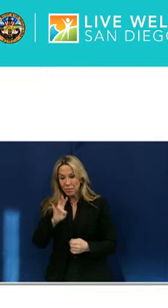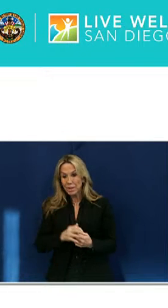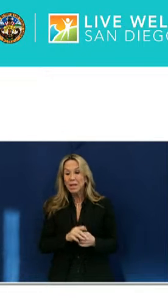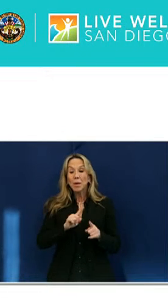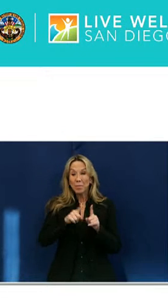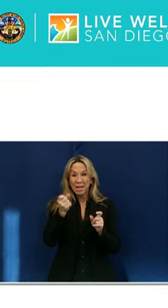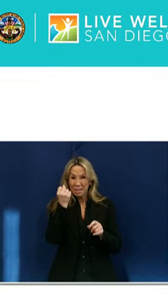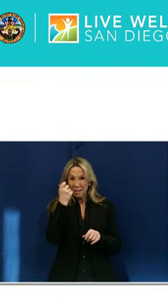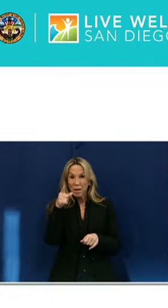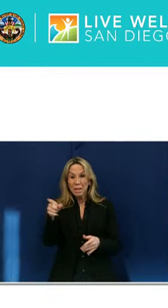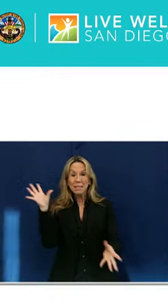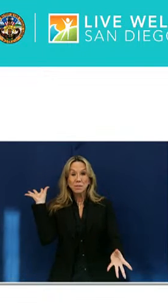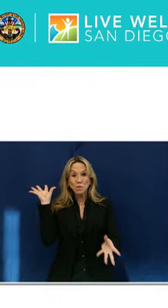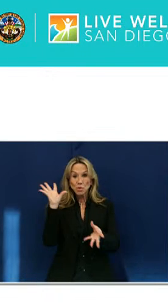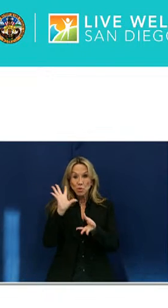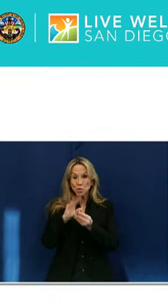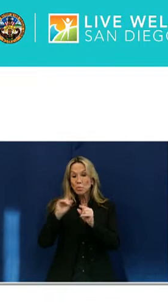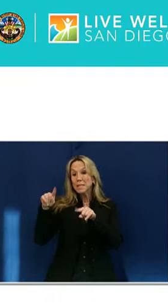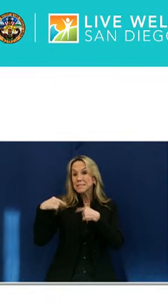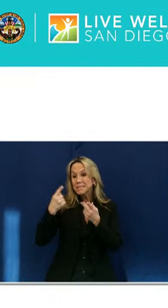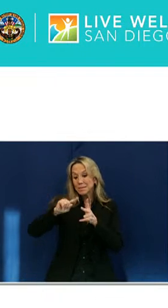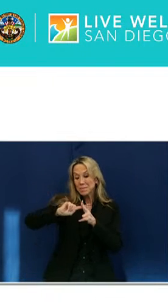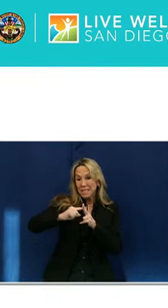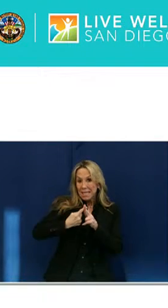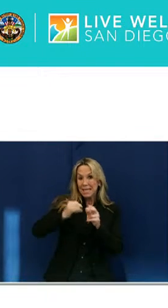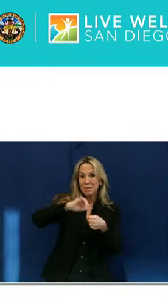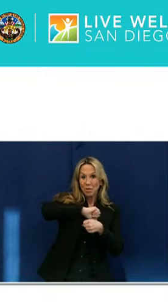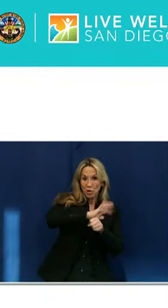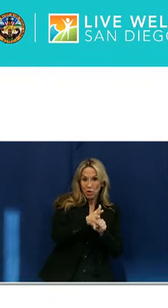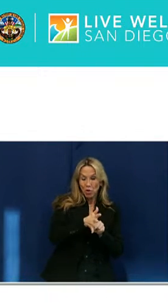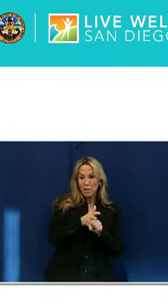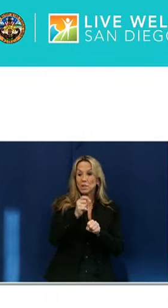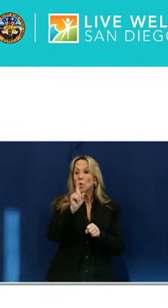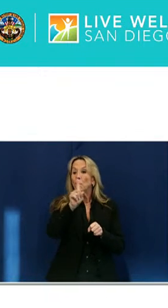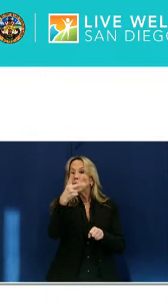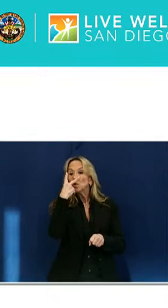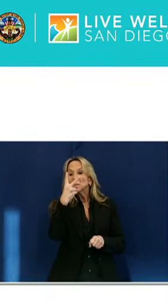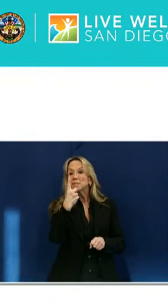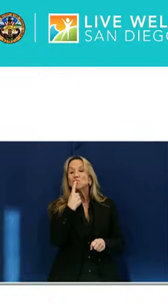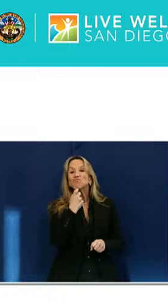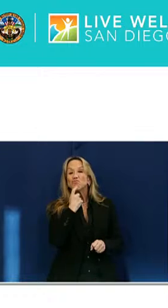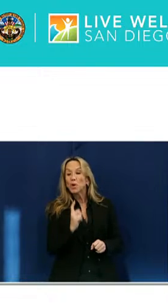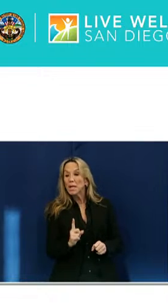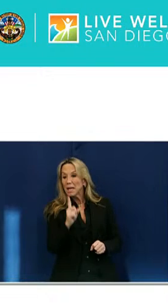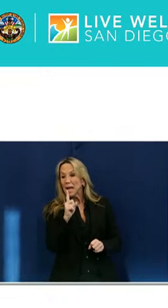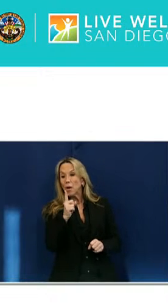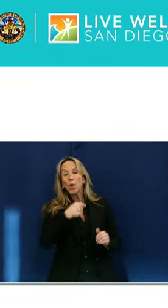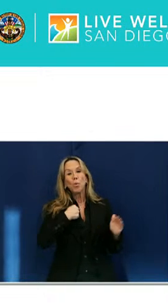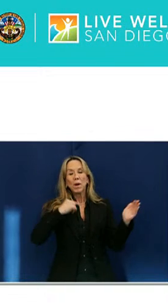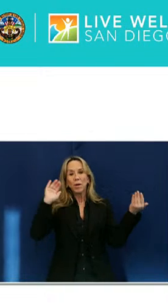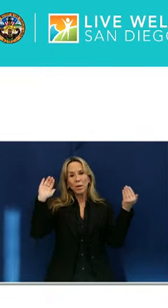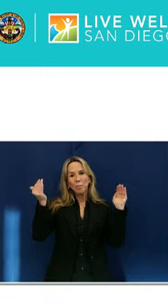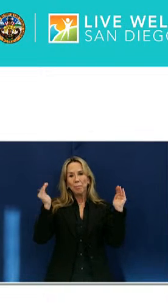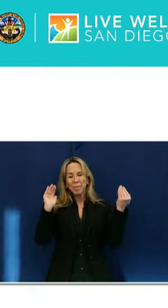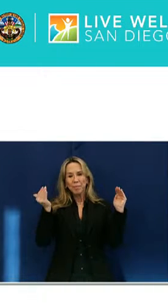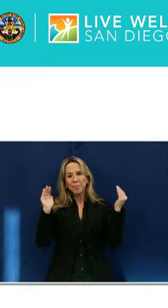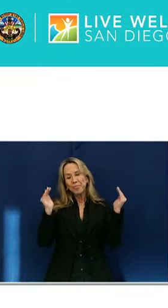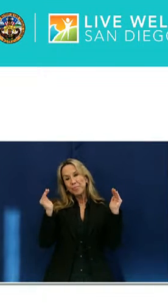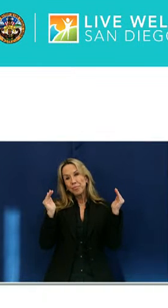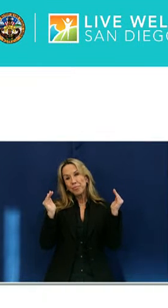is cumulative from the beginning of the pandemic, and where the arrow is located, we are comparing,